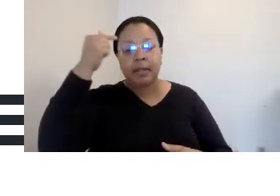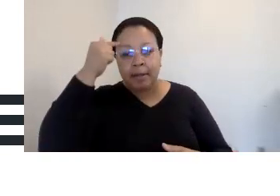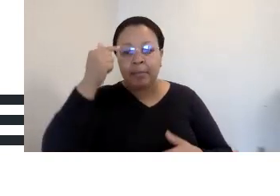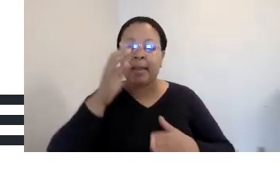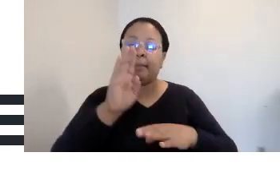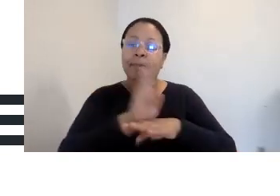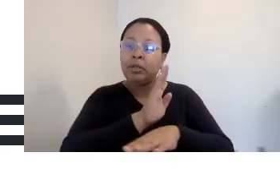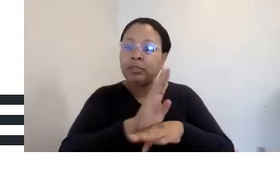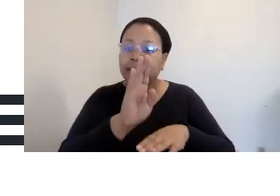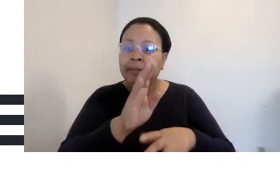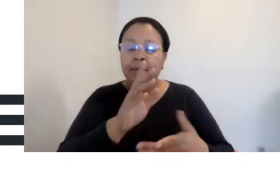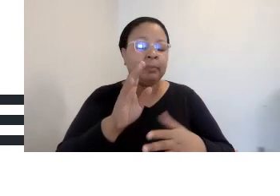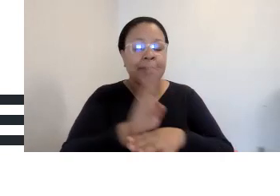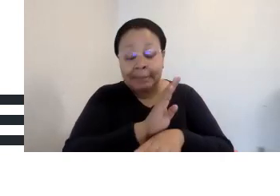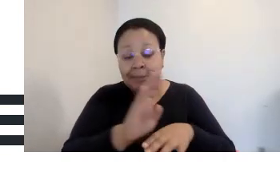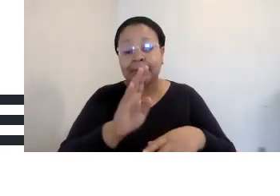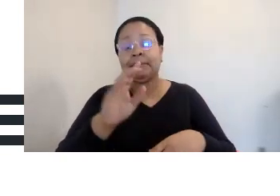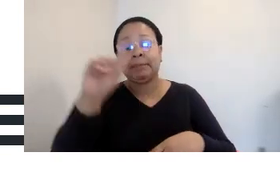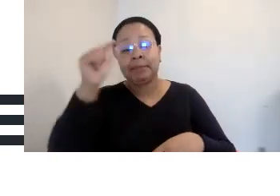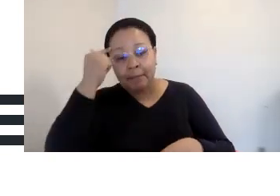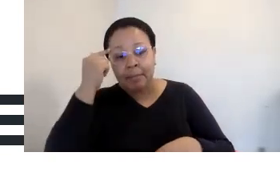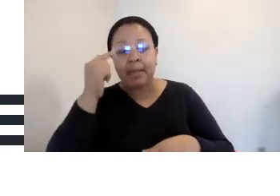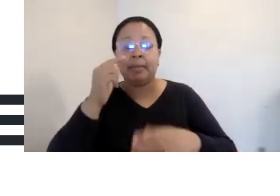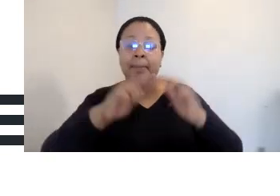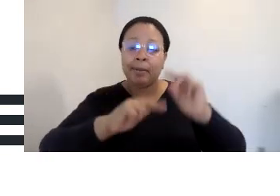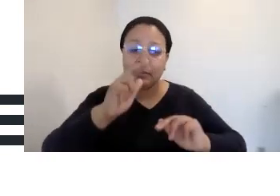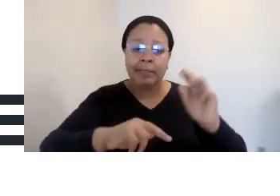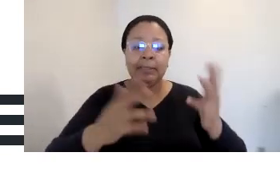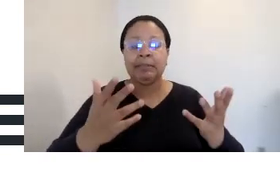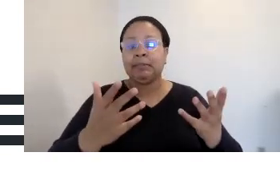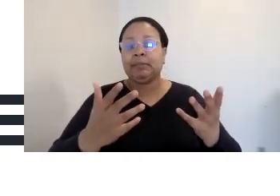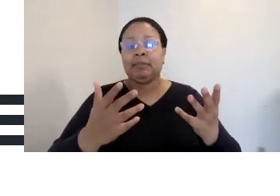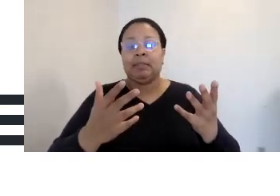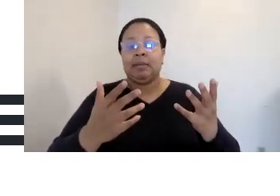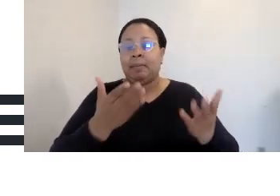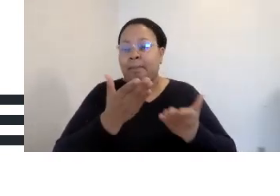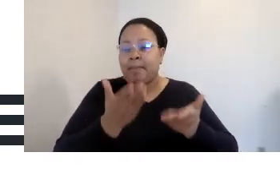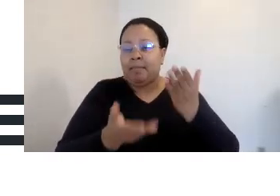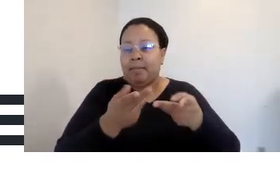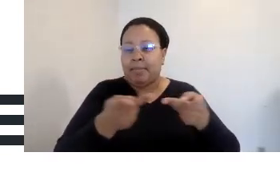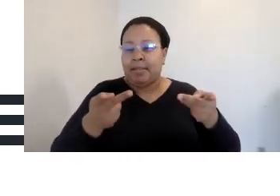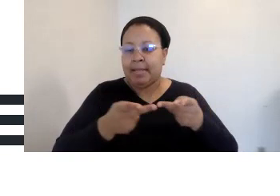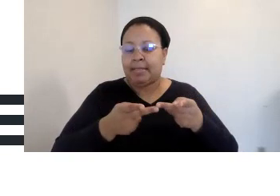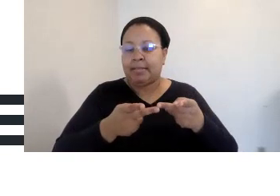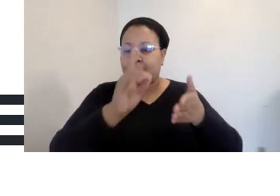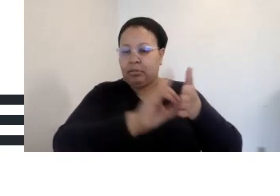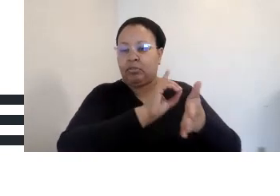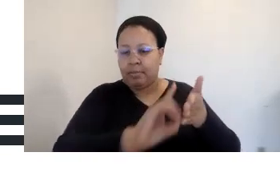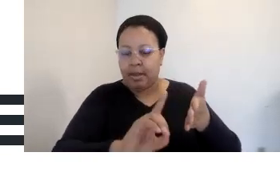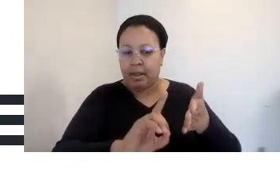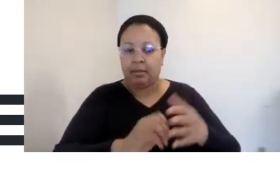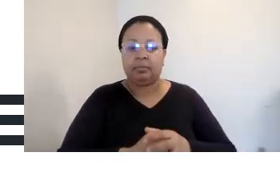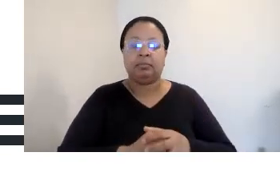instance of discrimination occurred. So it might be hard to plan around that, but you should always try to